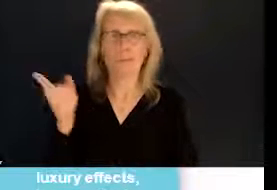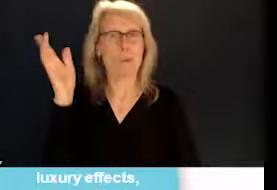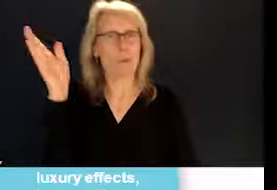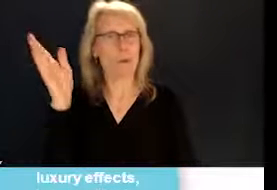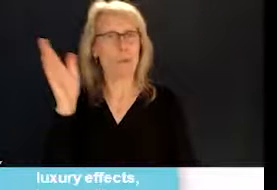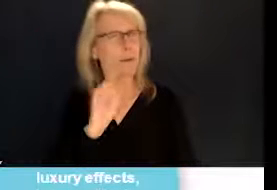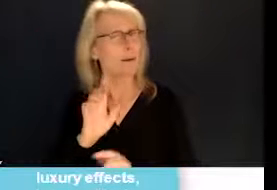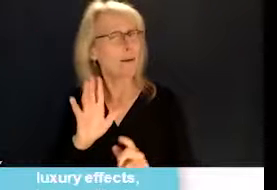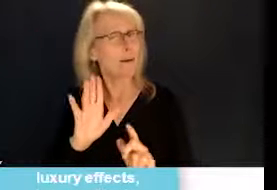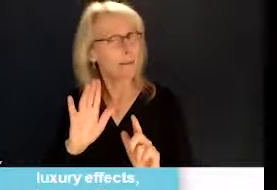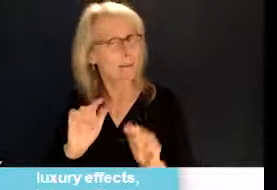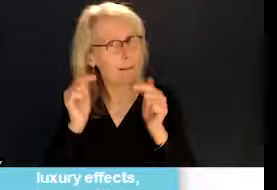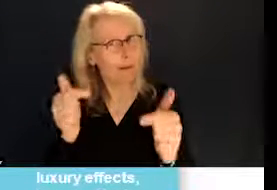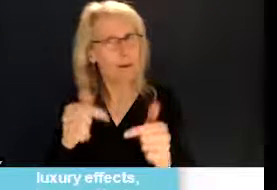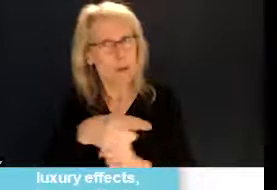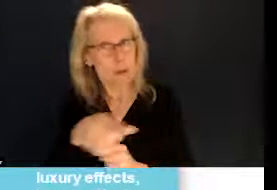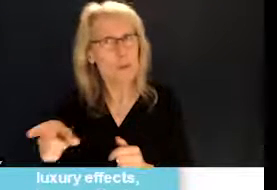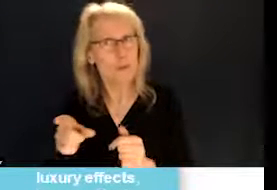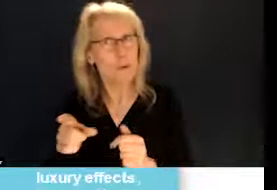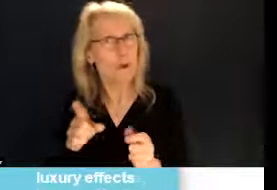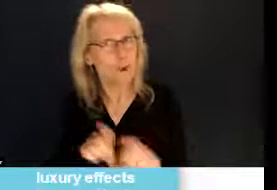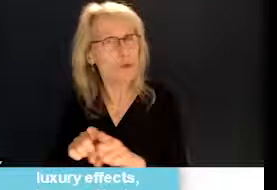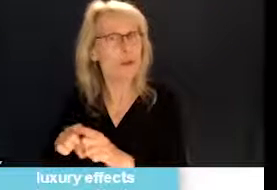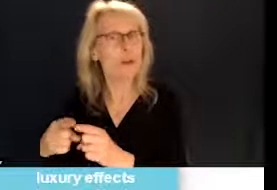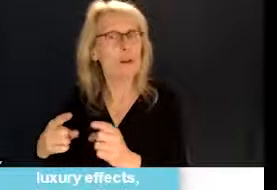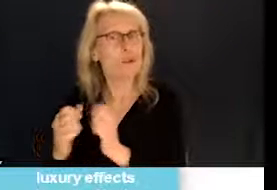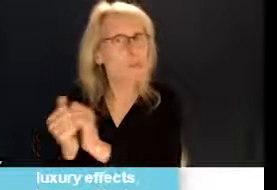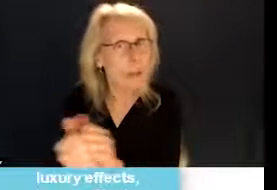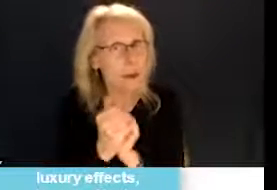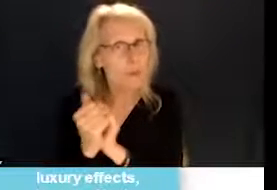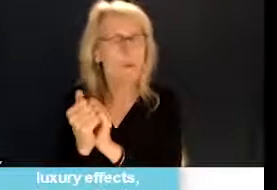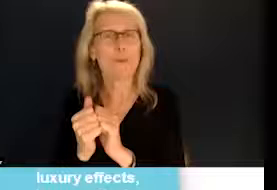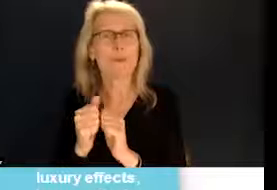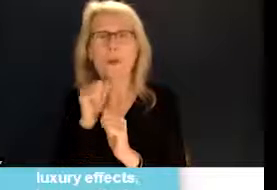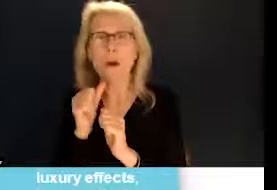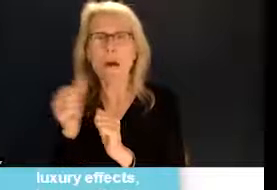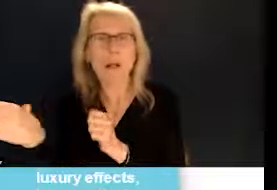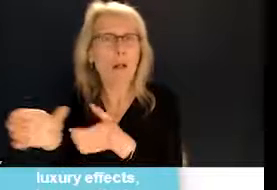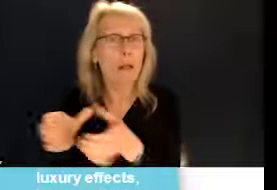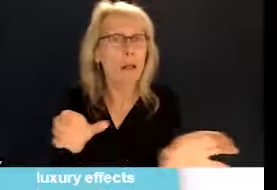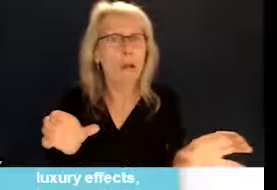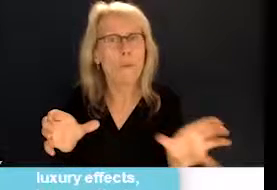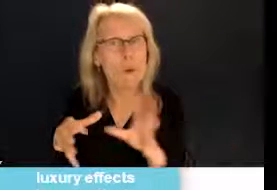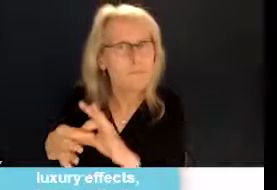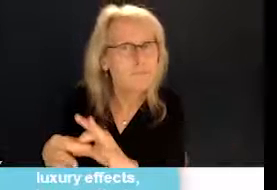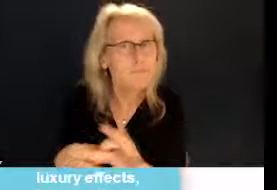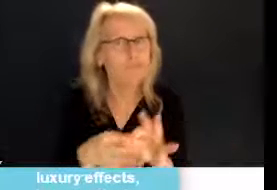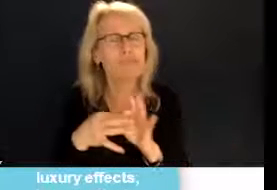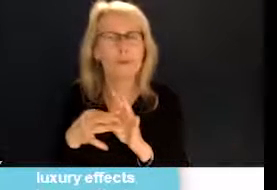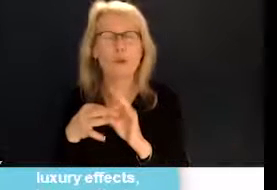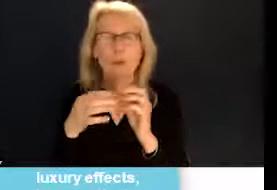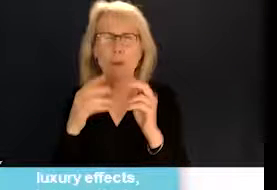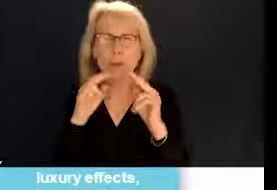I'd like to think that I'm part of a larger tapestry where we together as a collective unit are thinking about these spaces in different